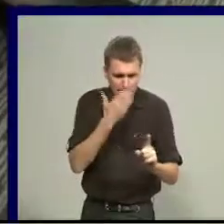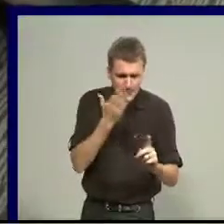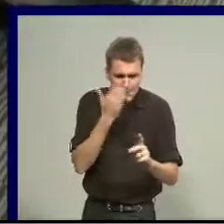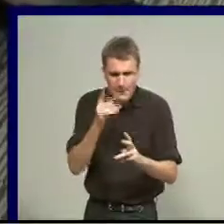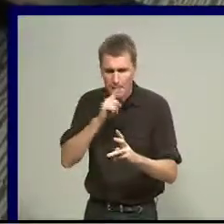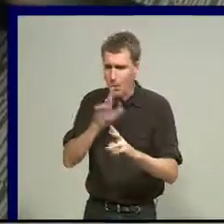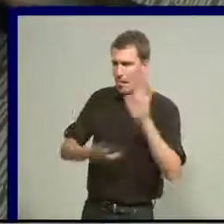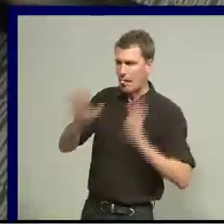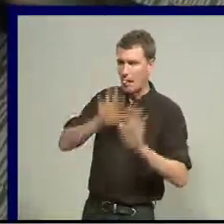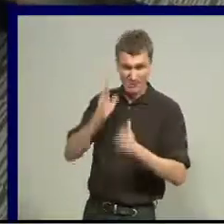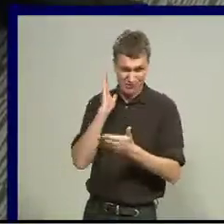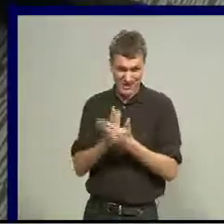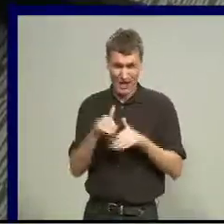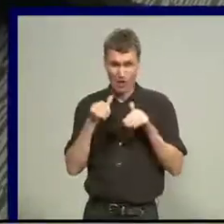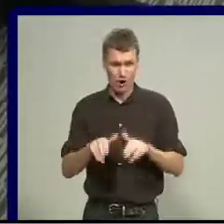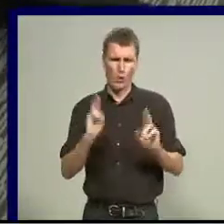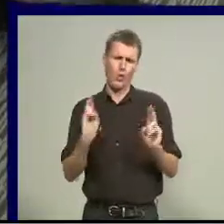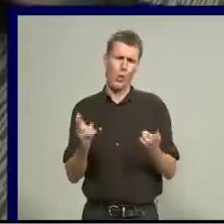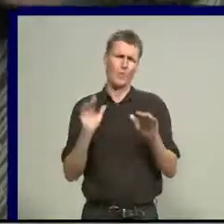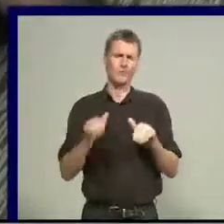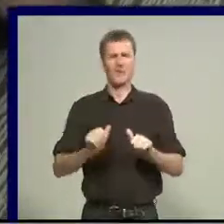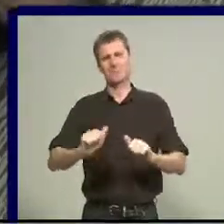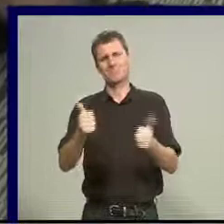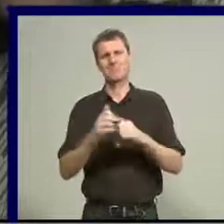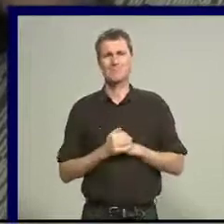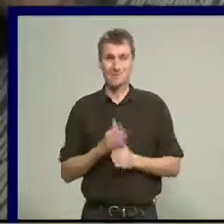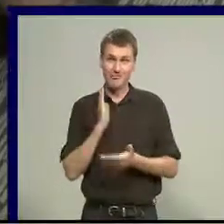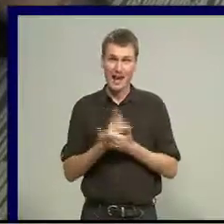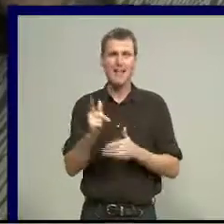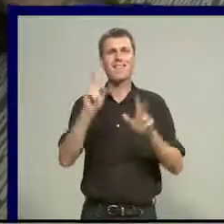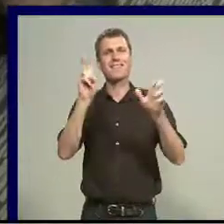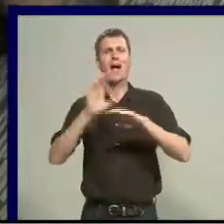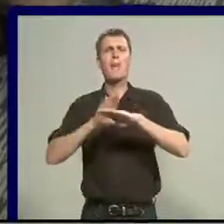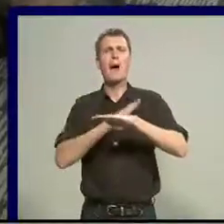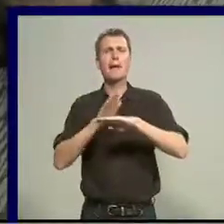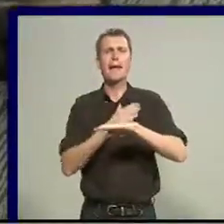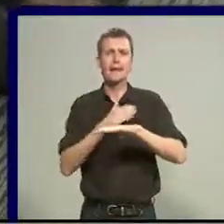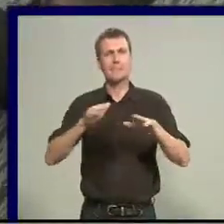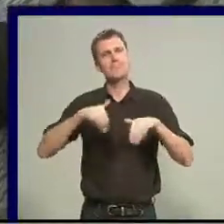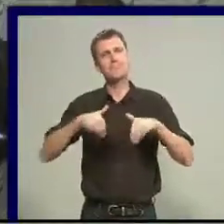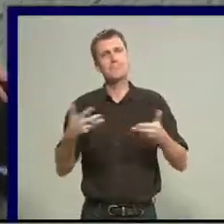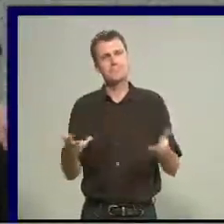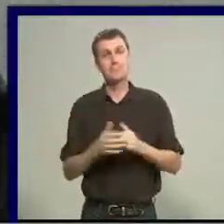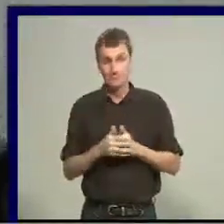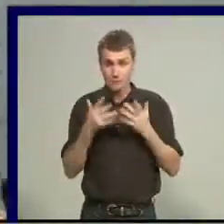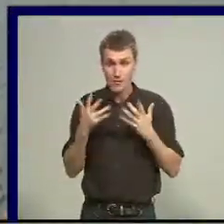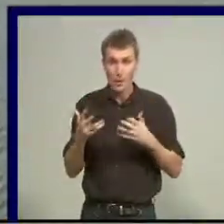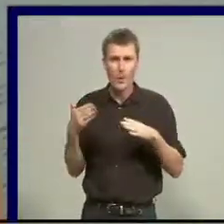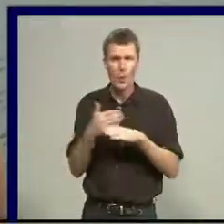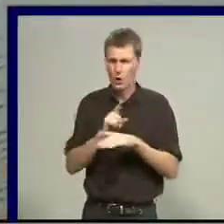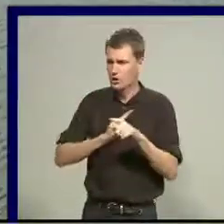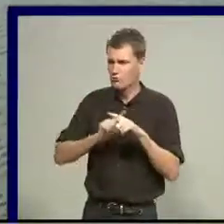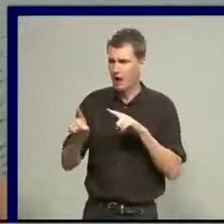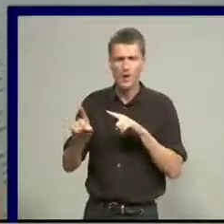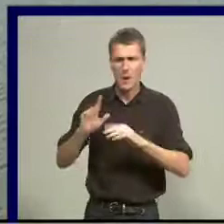Helga is a normal dog at heart. She is very much a puppy, and you know, we're working at the moment at building up